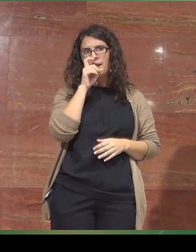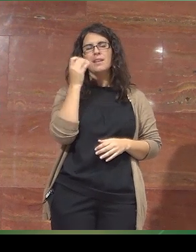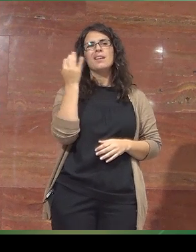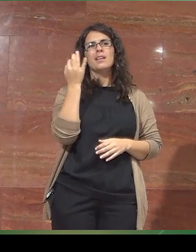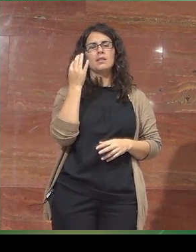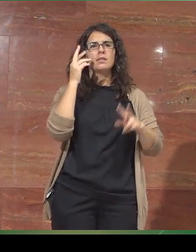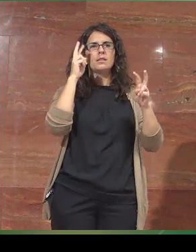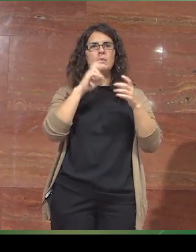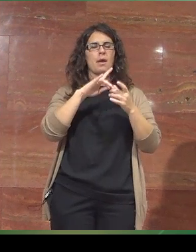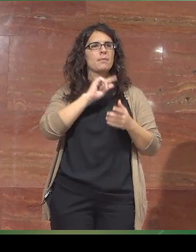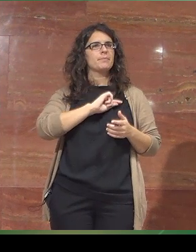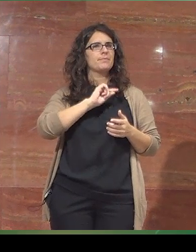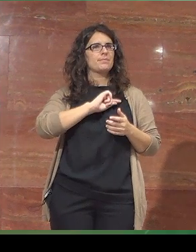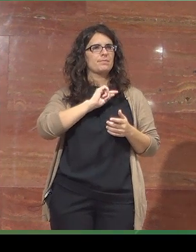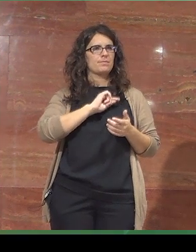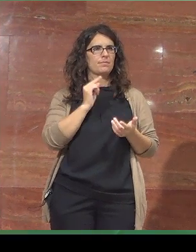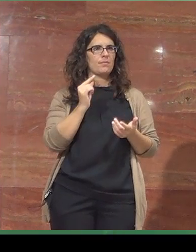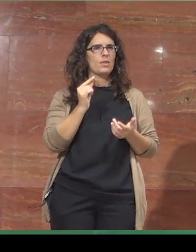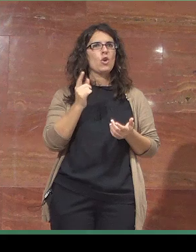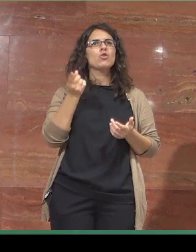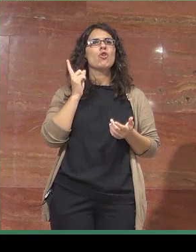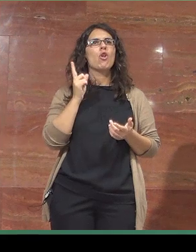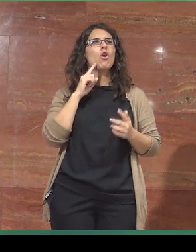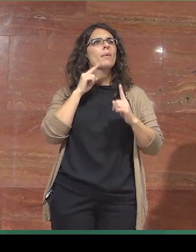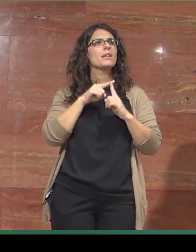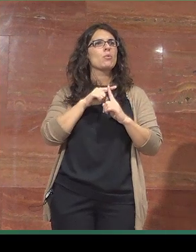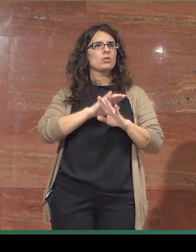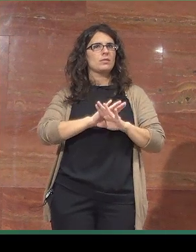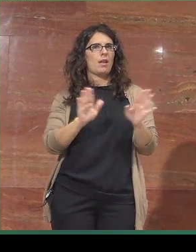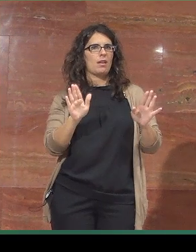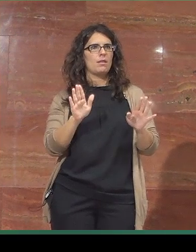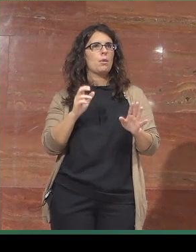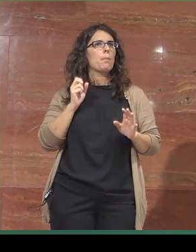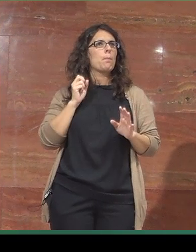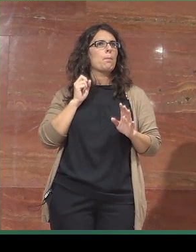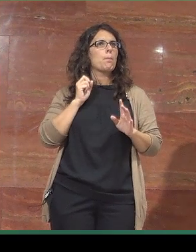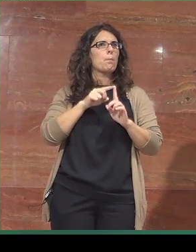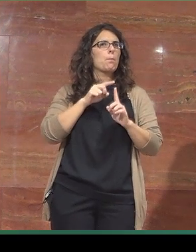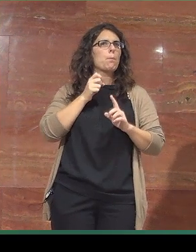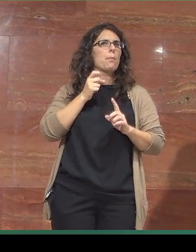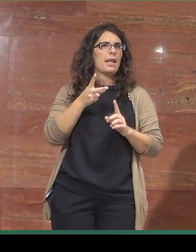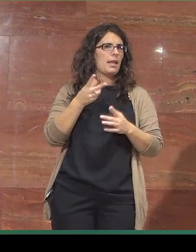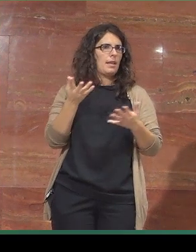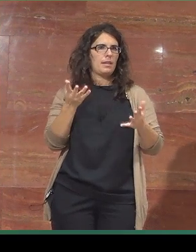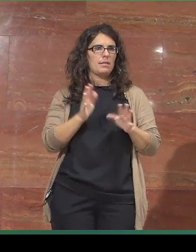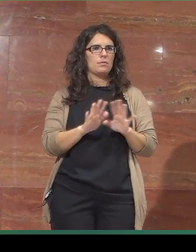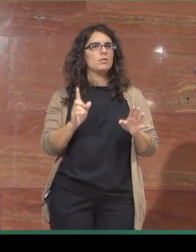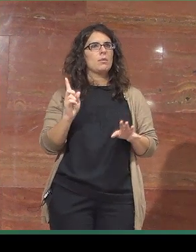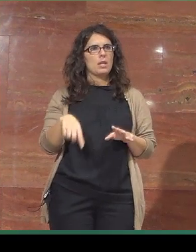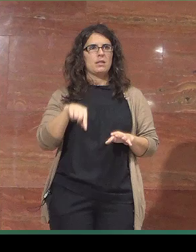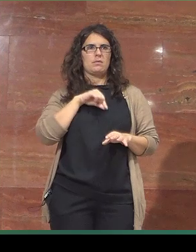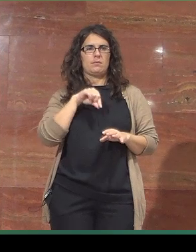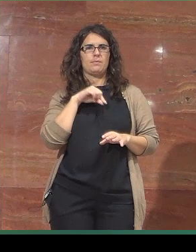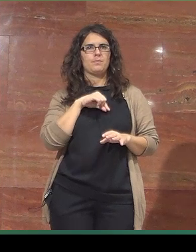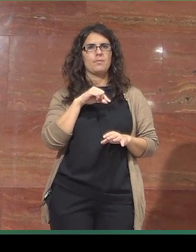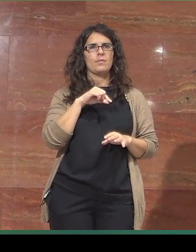to be right, but has also to be, because it's the same, the connection in between two persons are